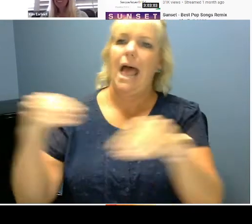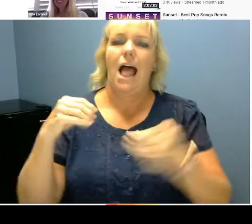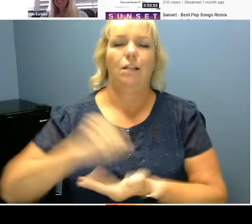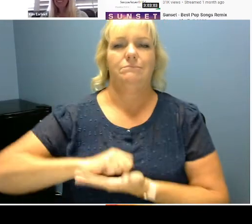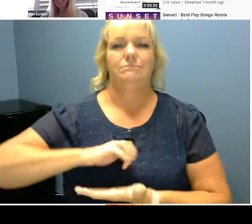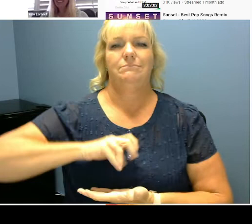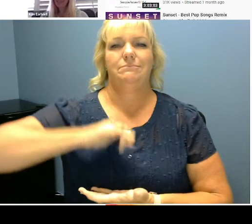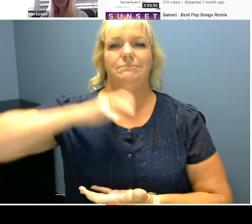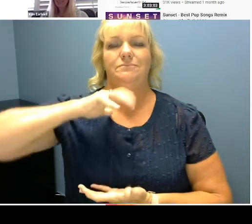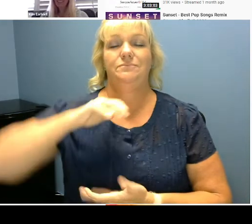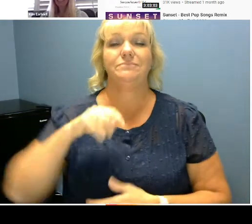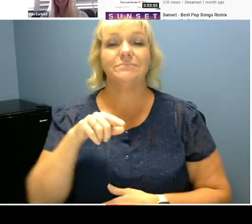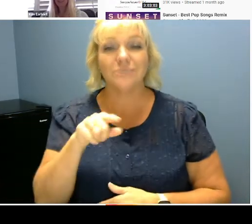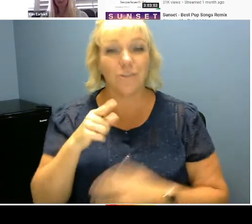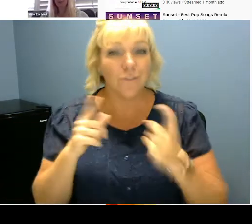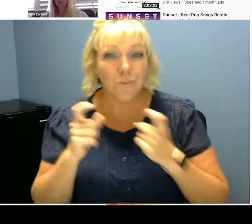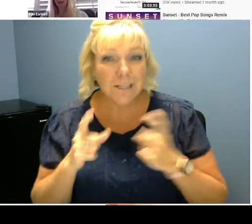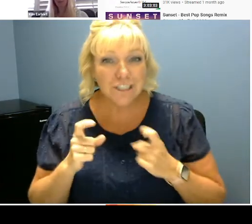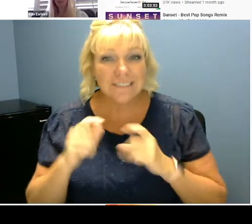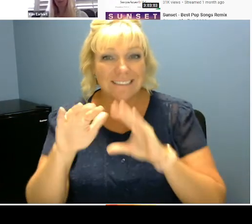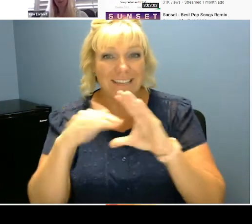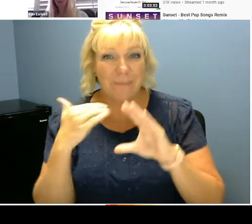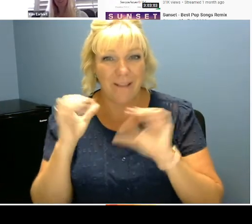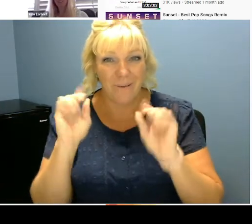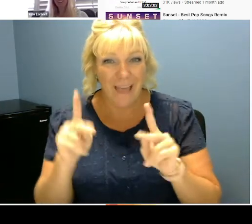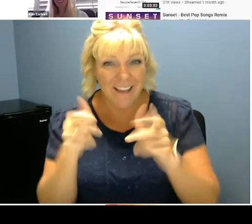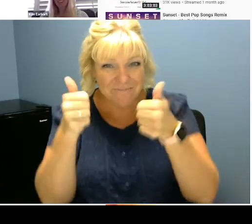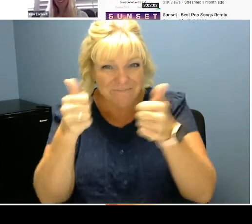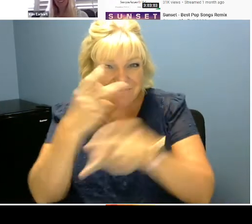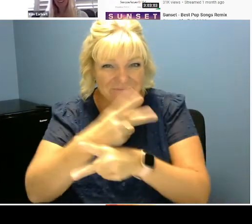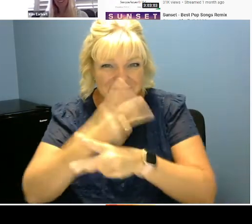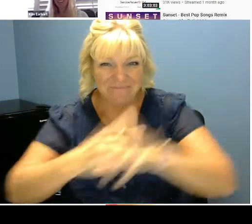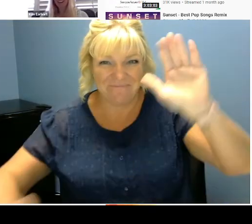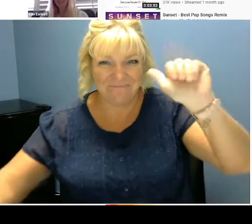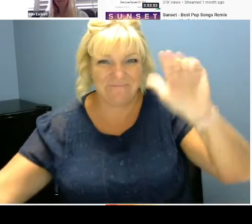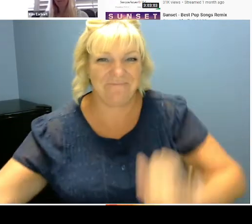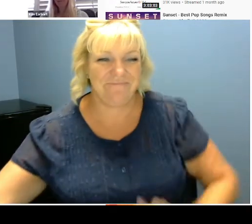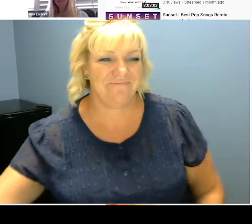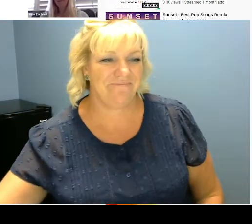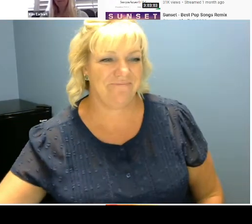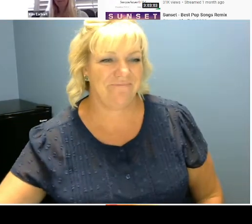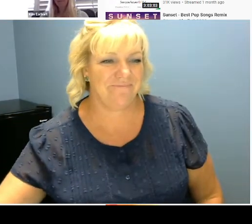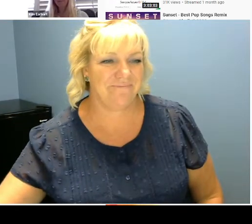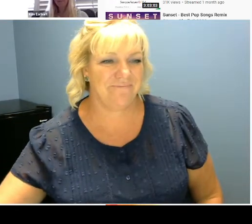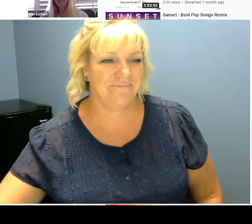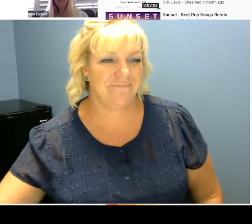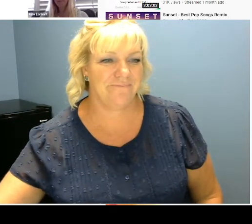put those in the class discussion board. Hope you're doing well. Take care.